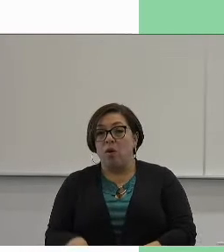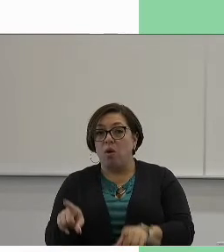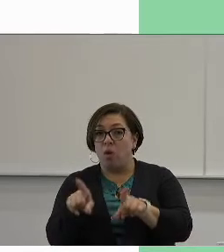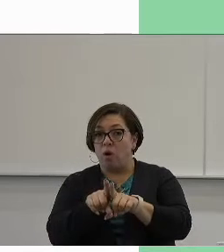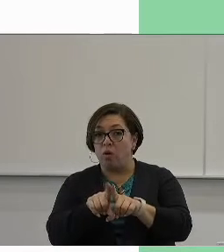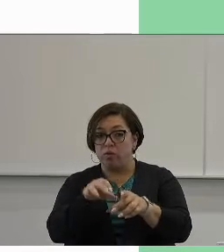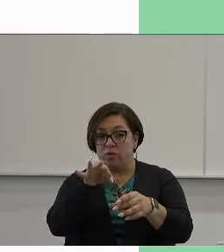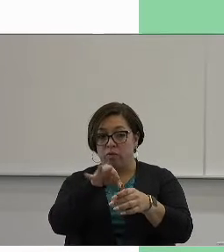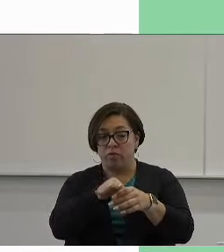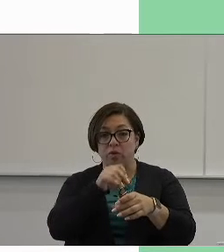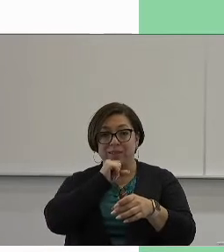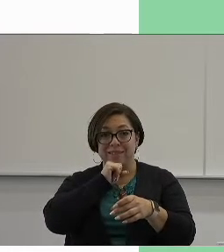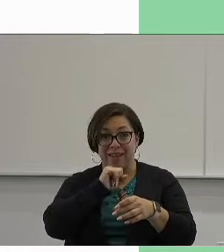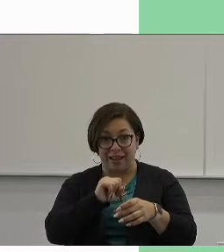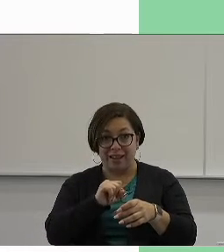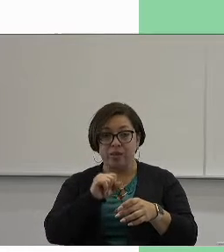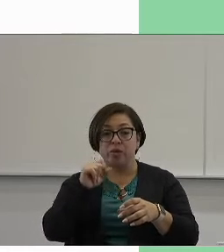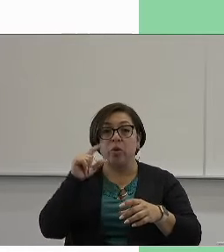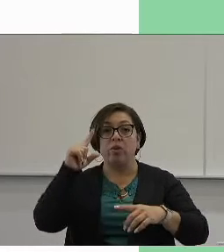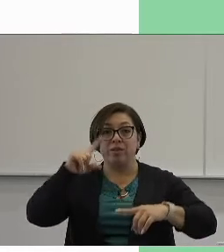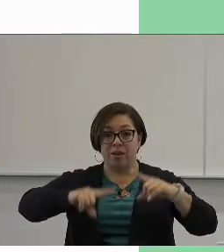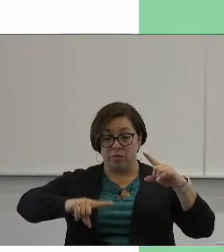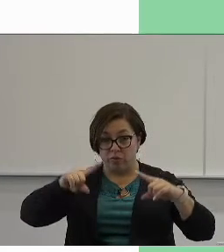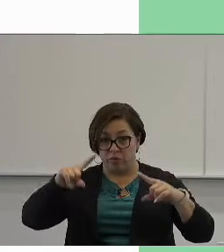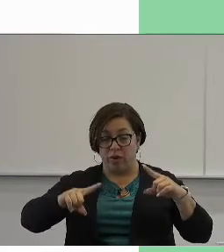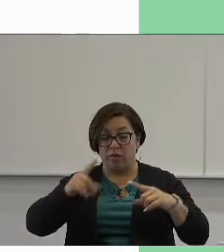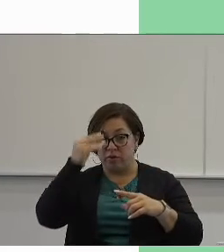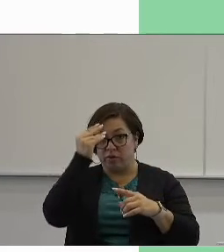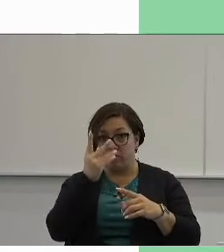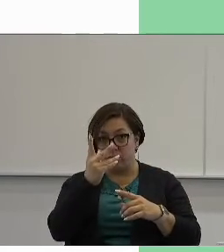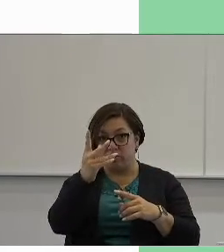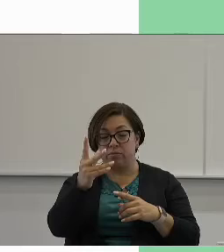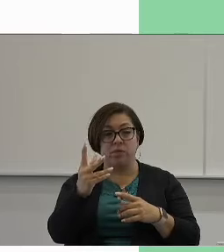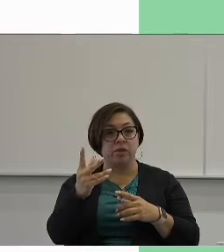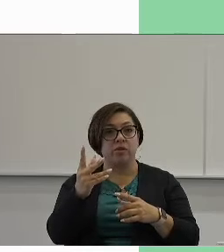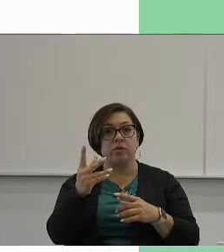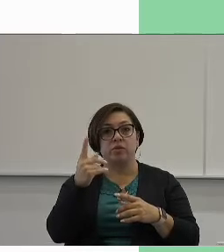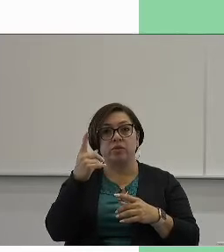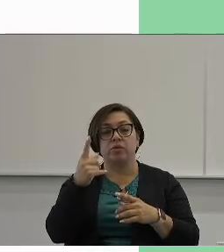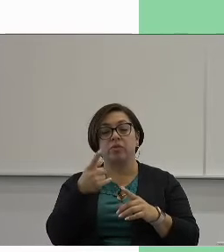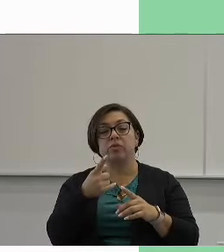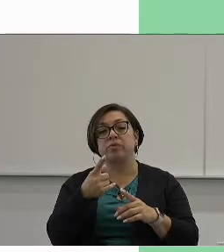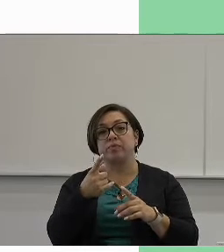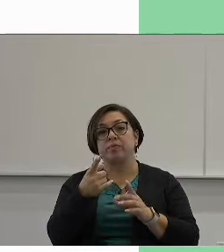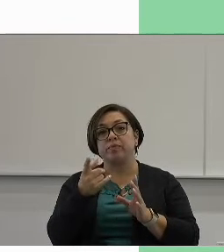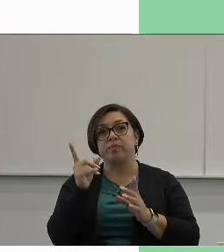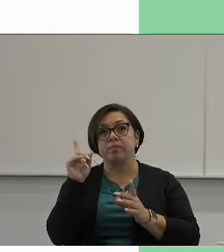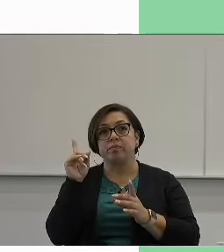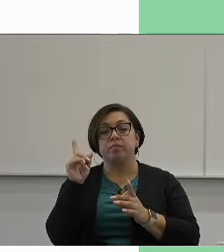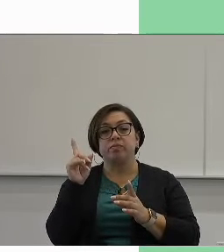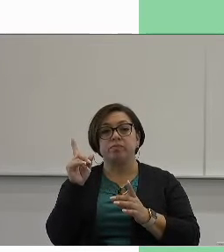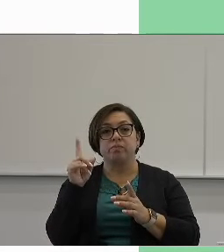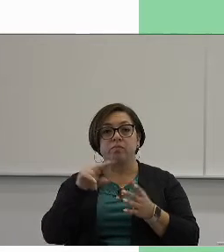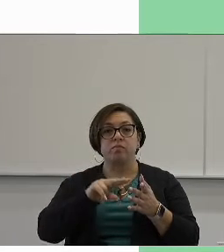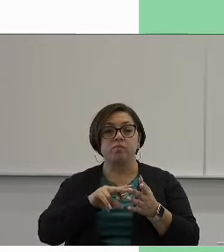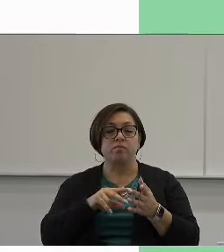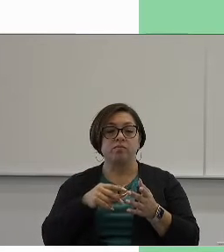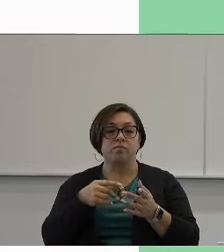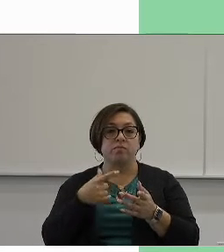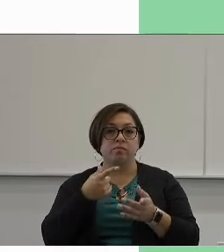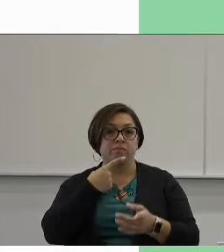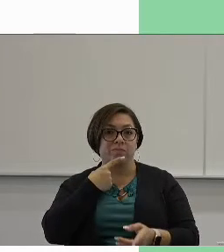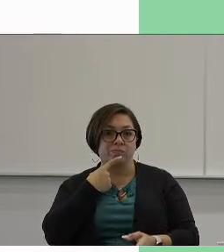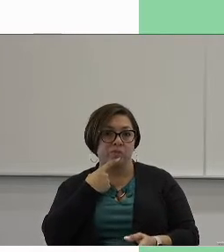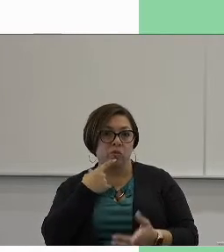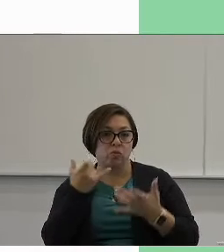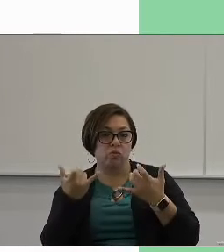voting age population or demographic breakdown information that was provided under the 2020 census. And what this tells us is that